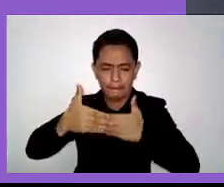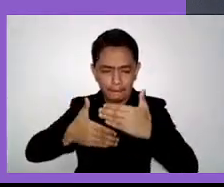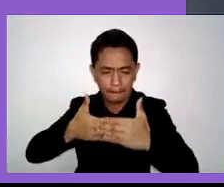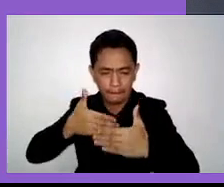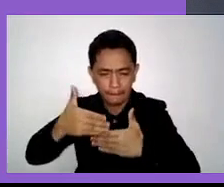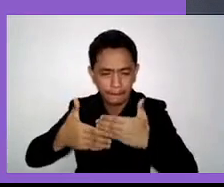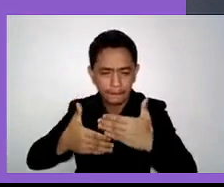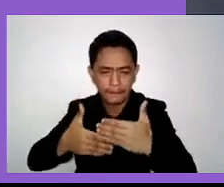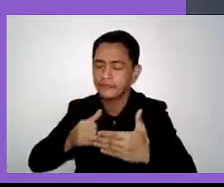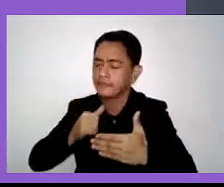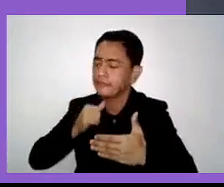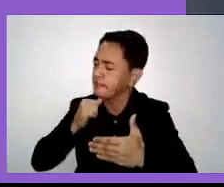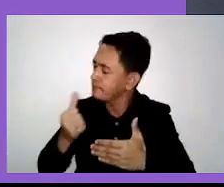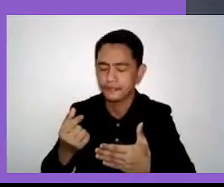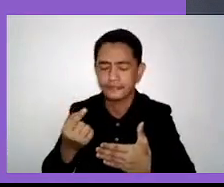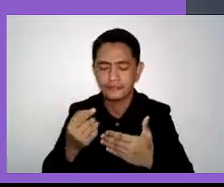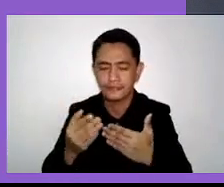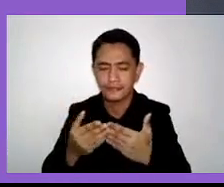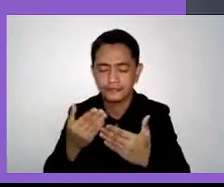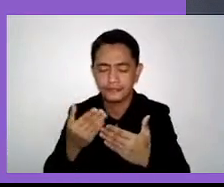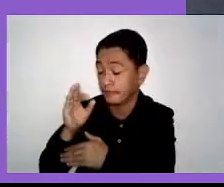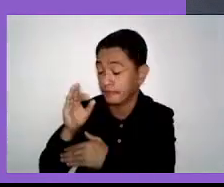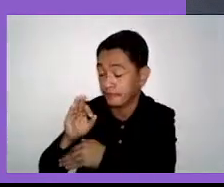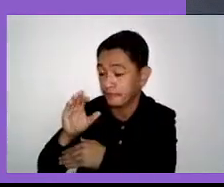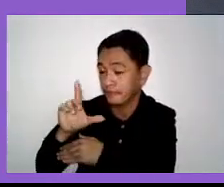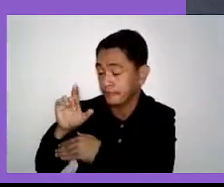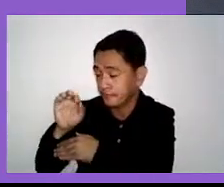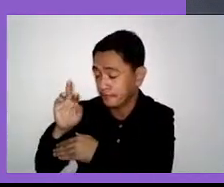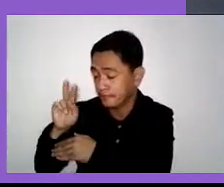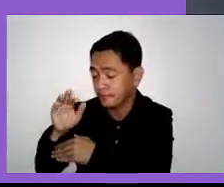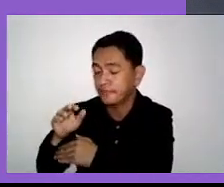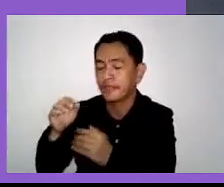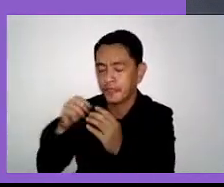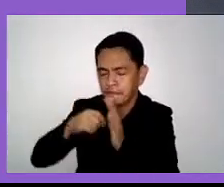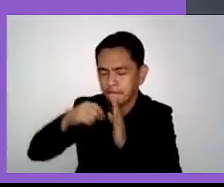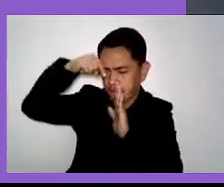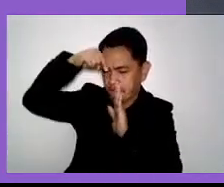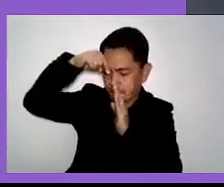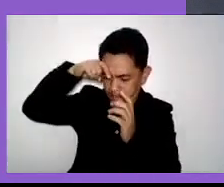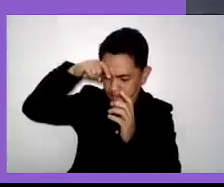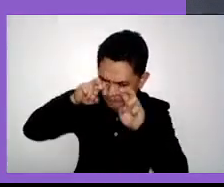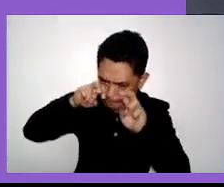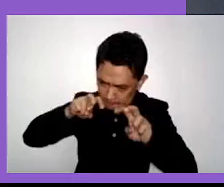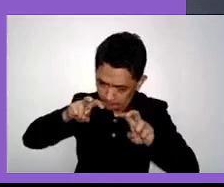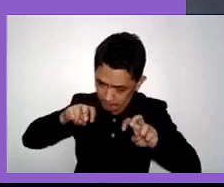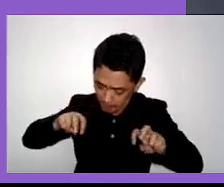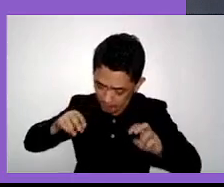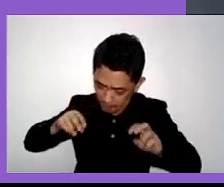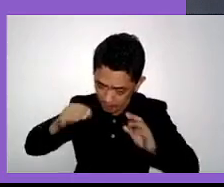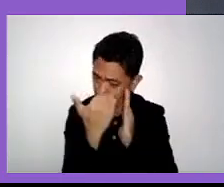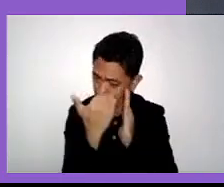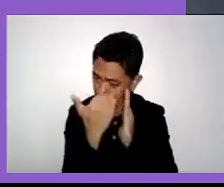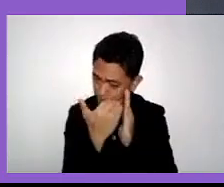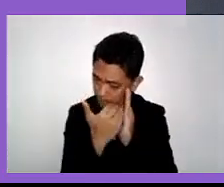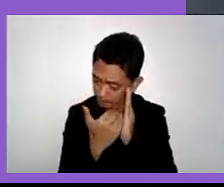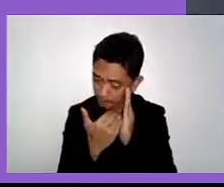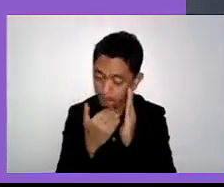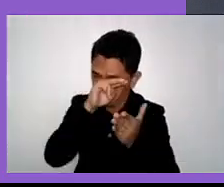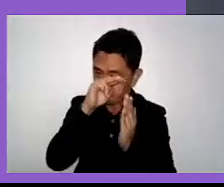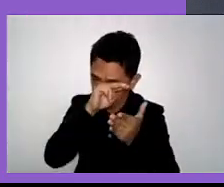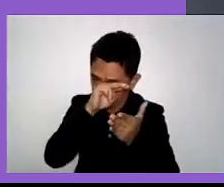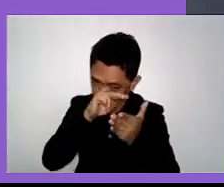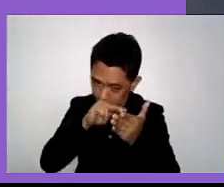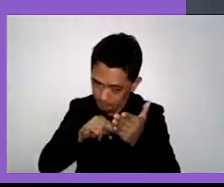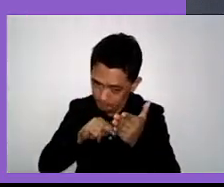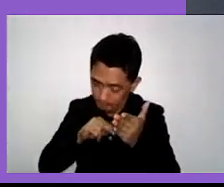literacy. There should be discernment of the details and analysis while reading. The processes involved in